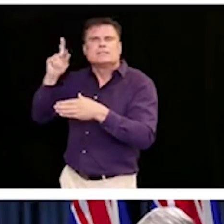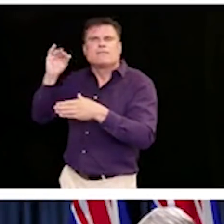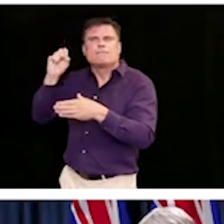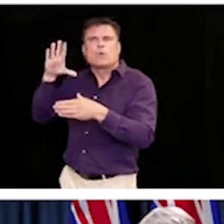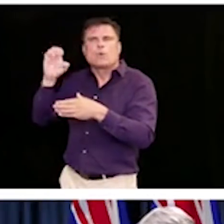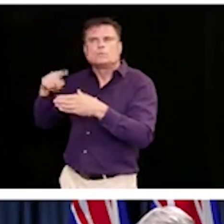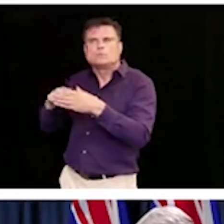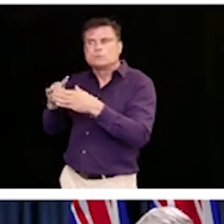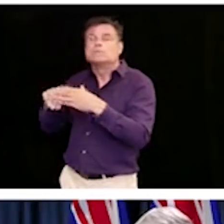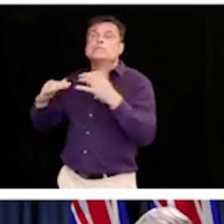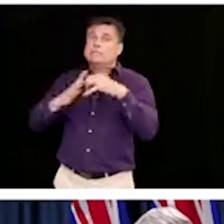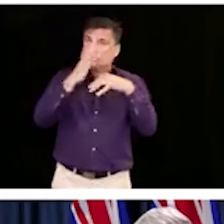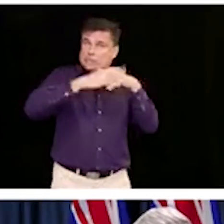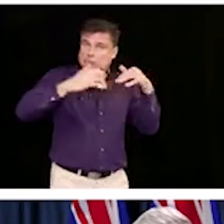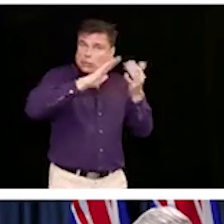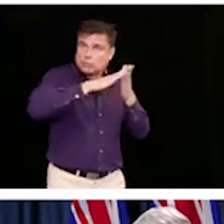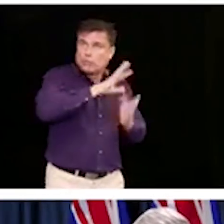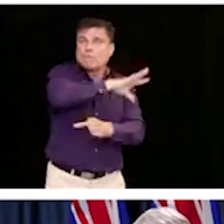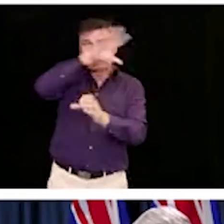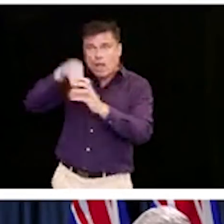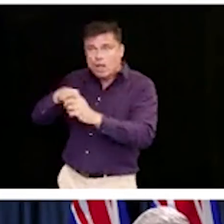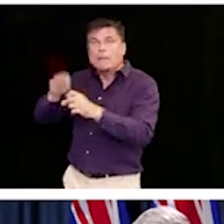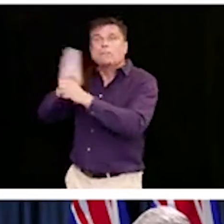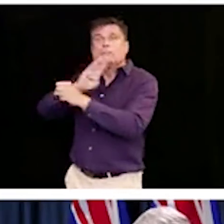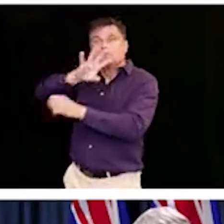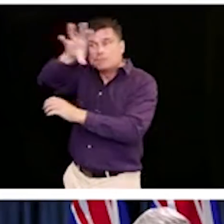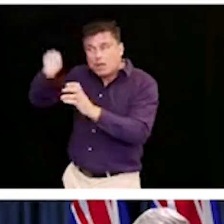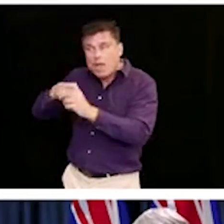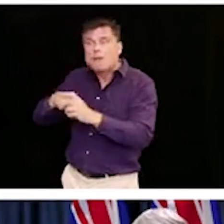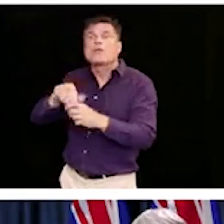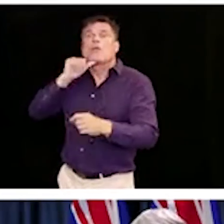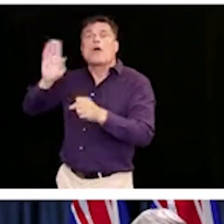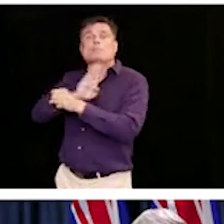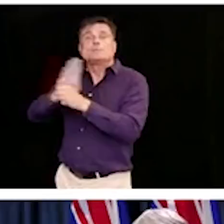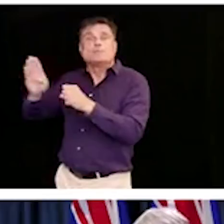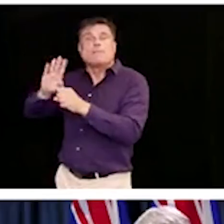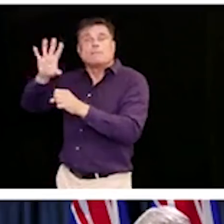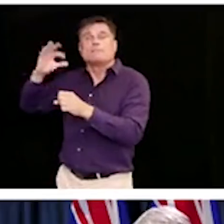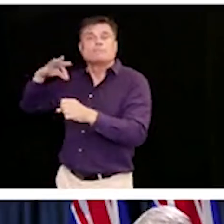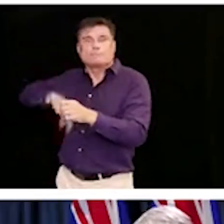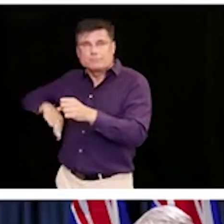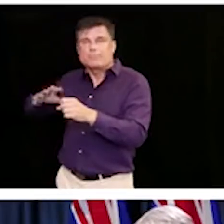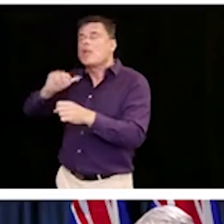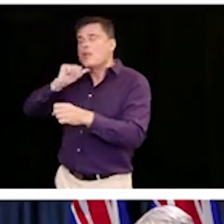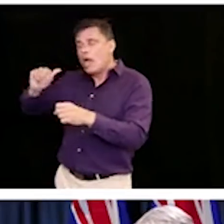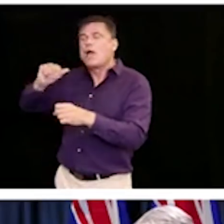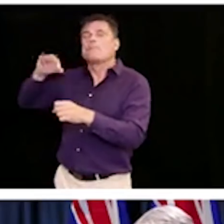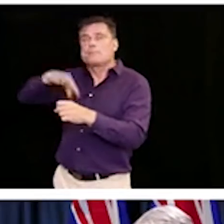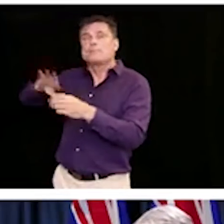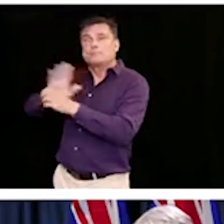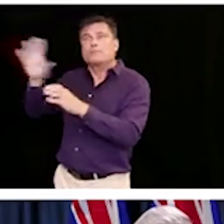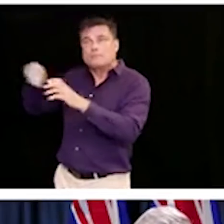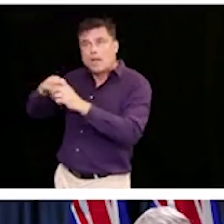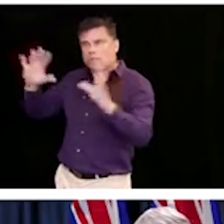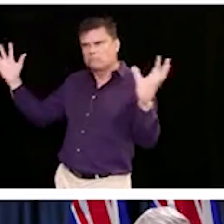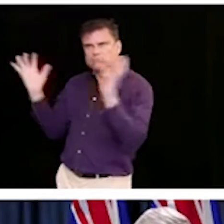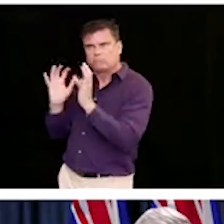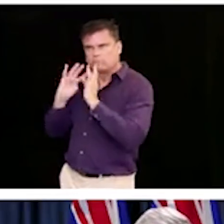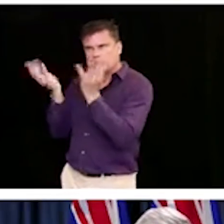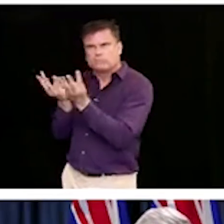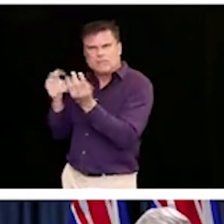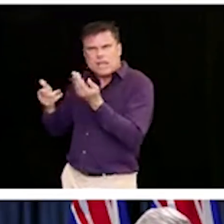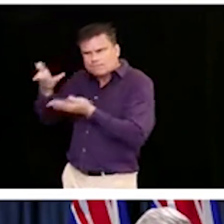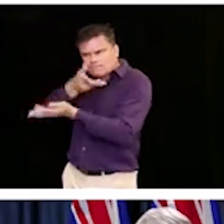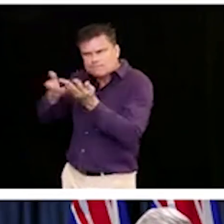First Nations and not-for-profits to make sure that the province's economic response to COVID is effective and responds to the needs of